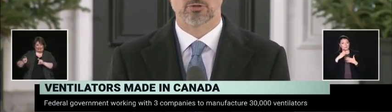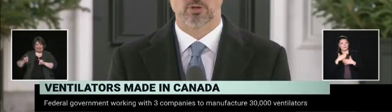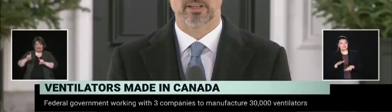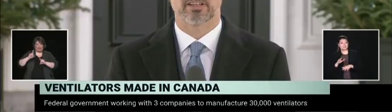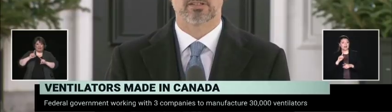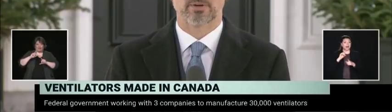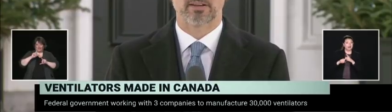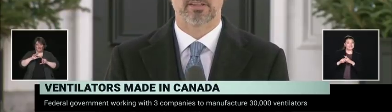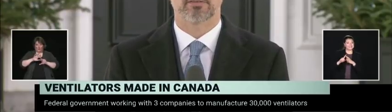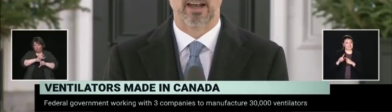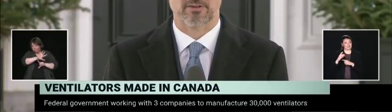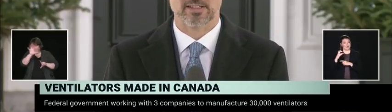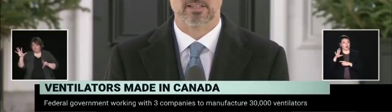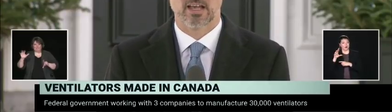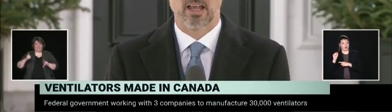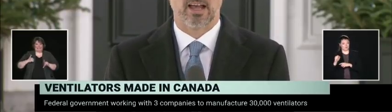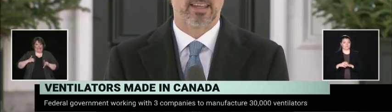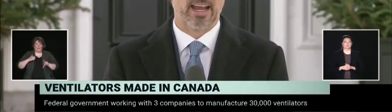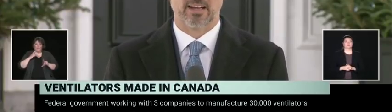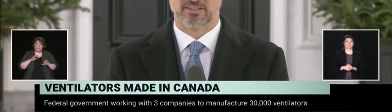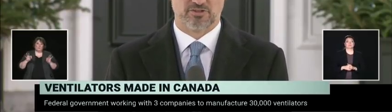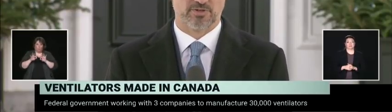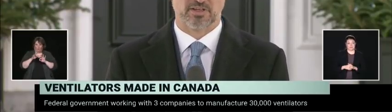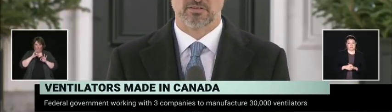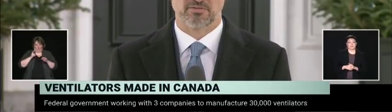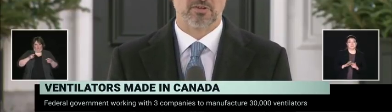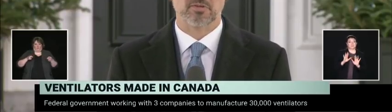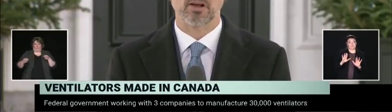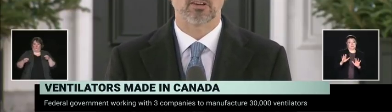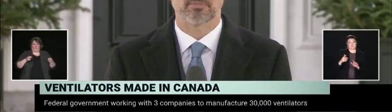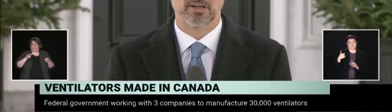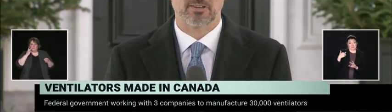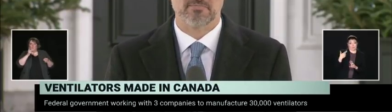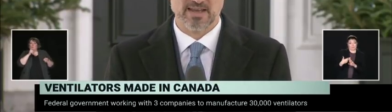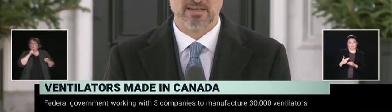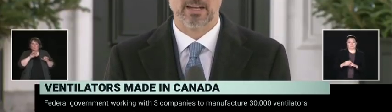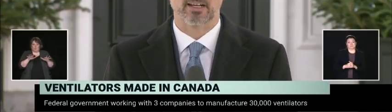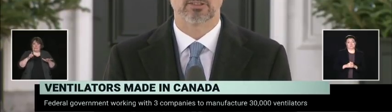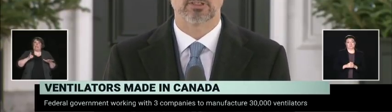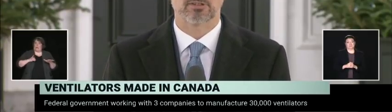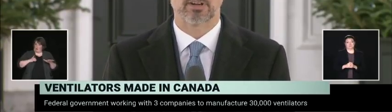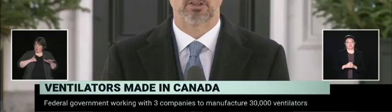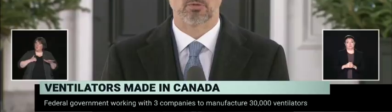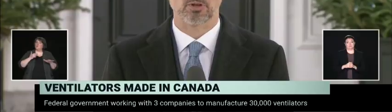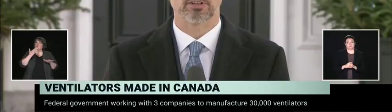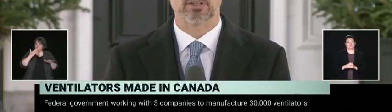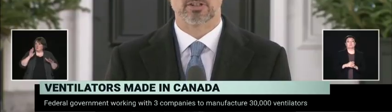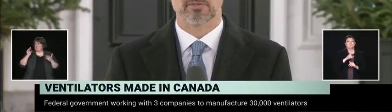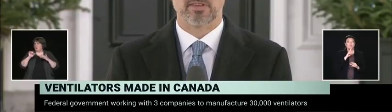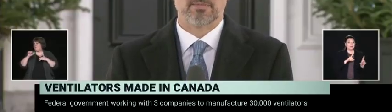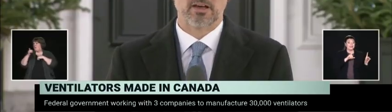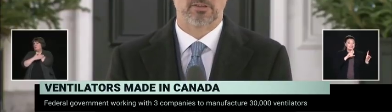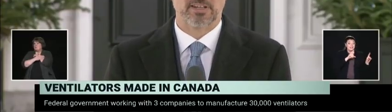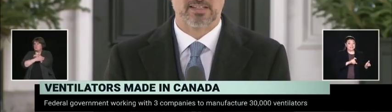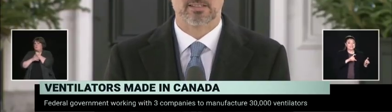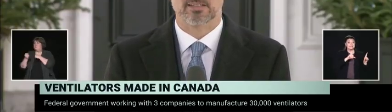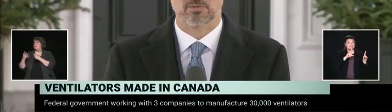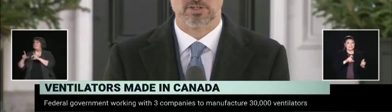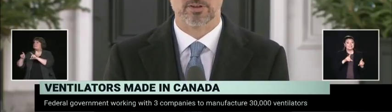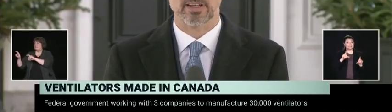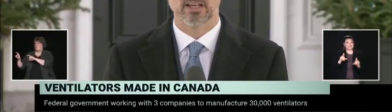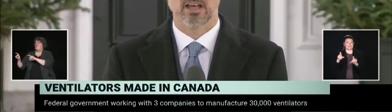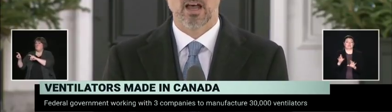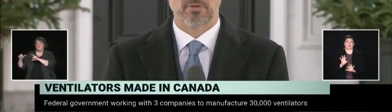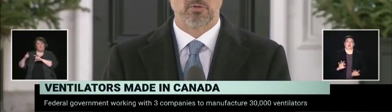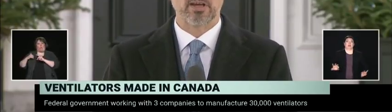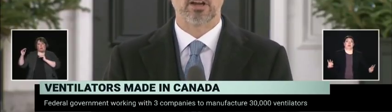of controlling the spread of this virus. Canada is doing very well compared to many, many countries around the world in terms of the amount of tests that